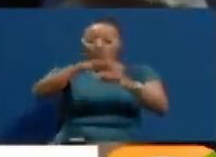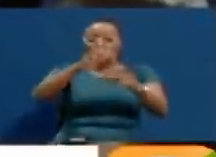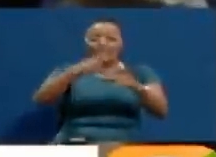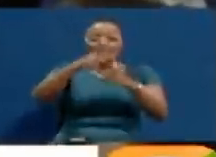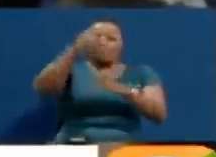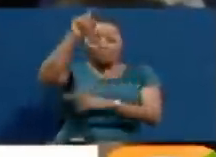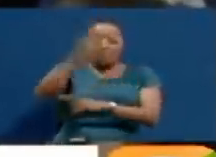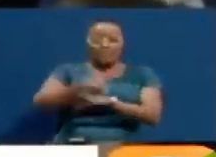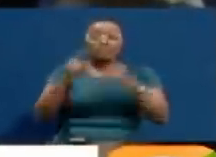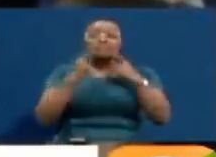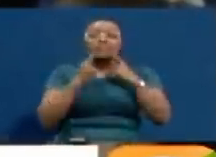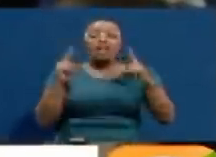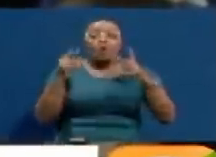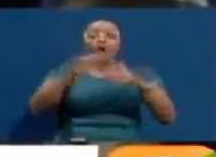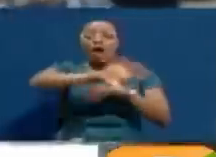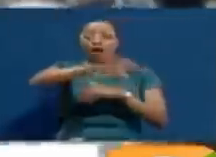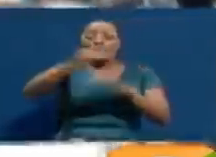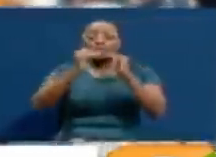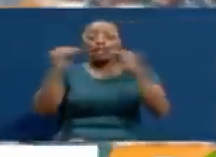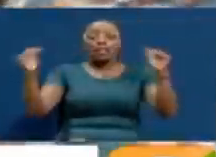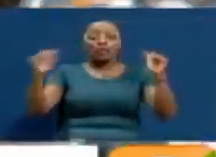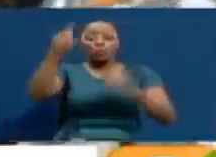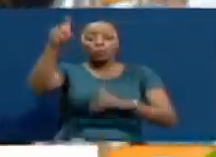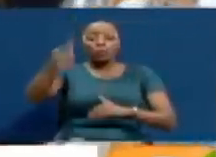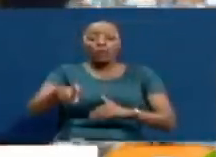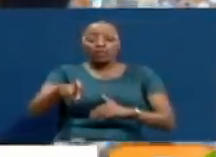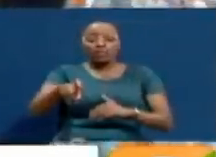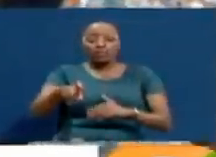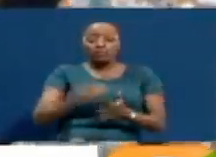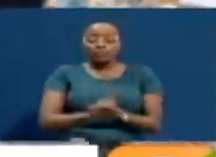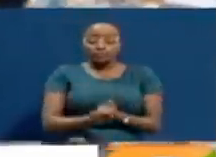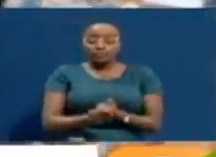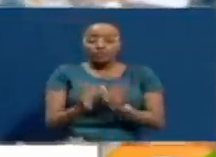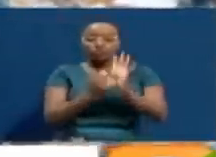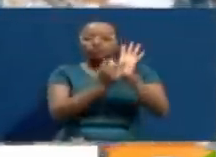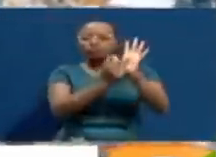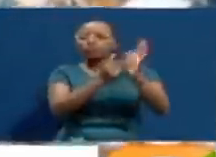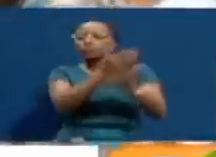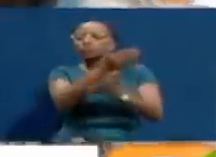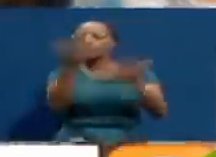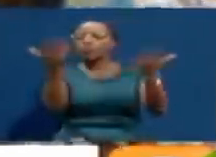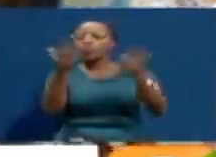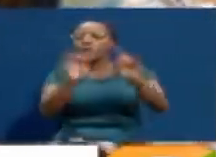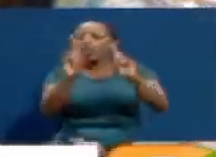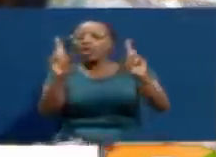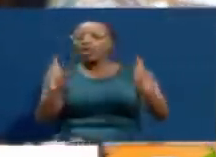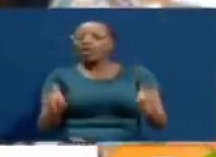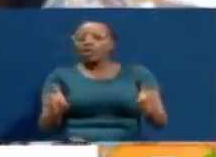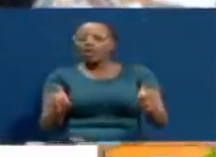be announced at the county level. Ebu munionyeshe mko wapi?